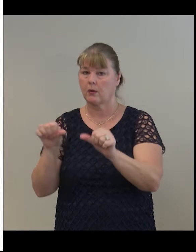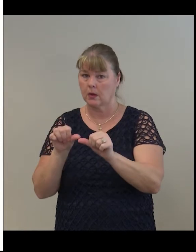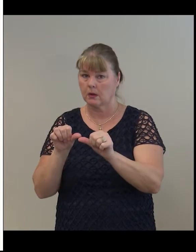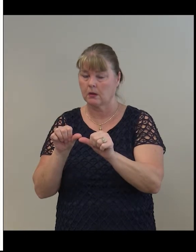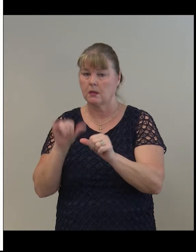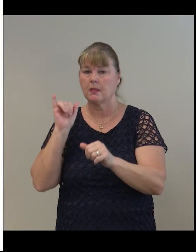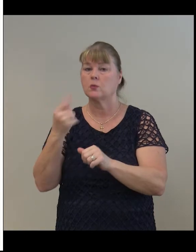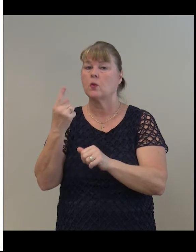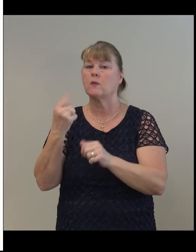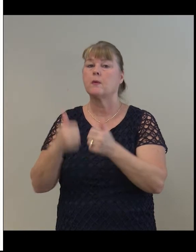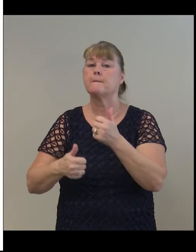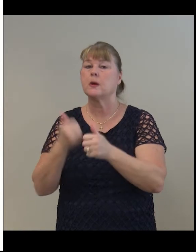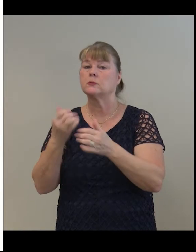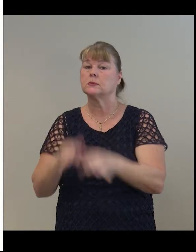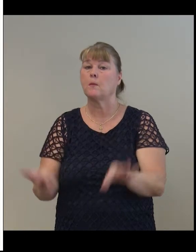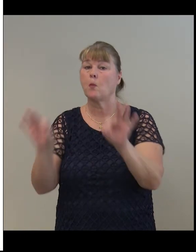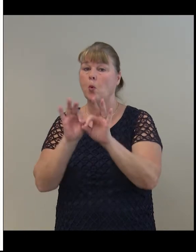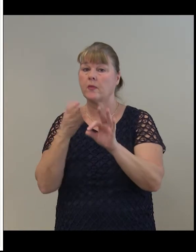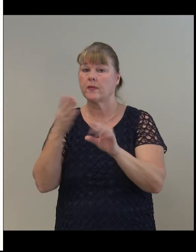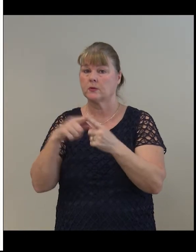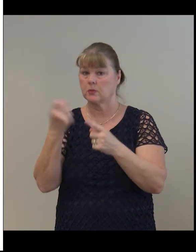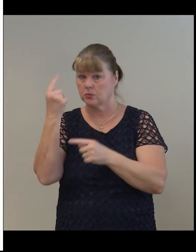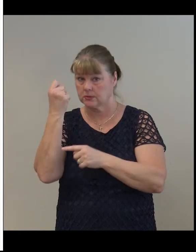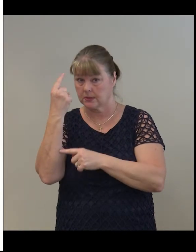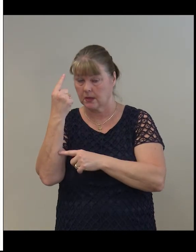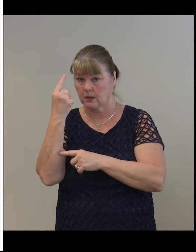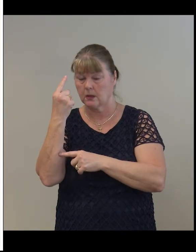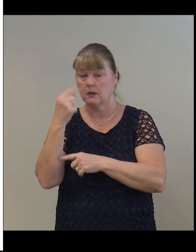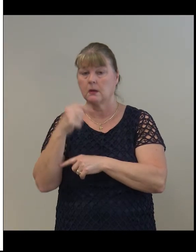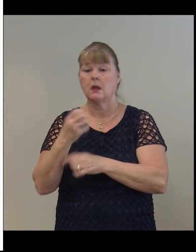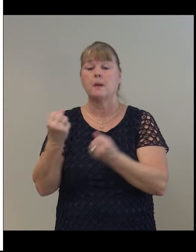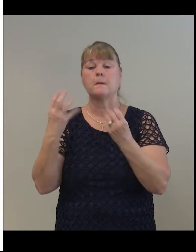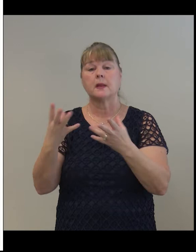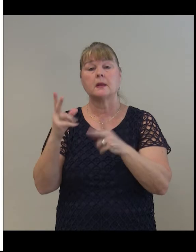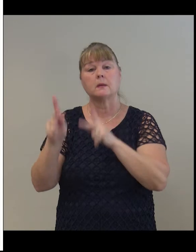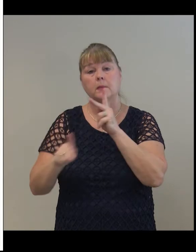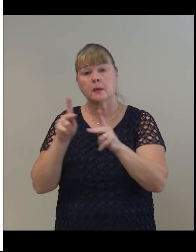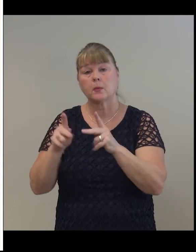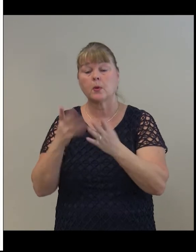our area. That's one of the most important things to understand. A lot